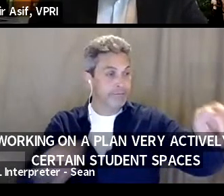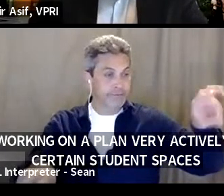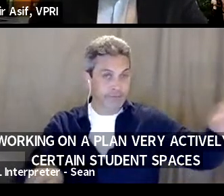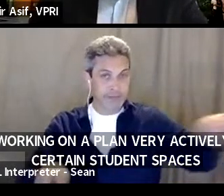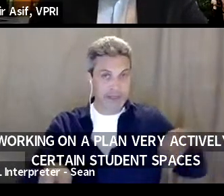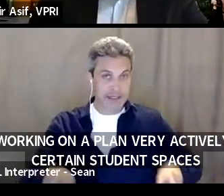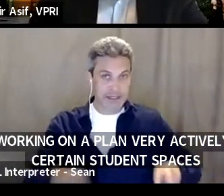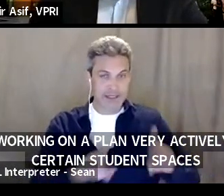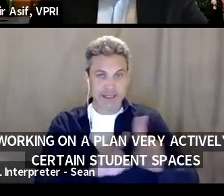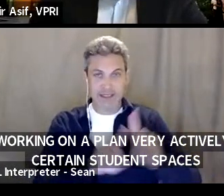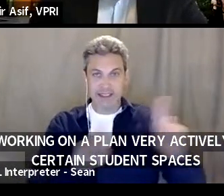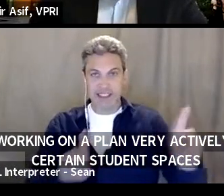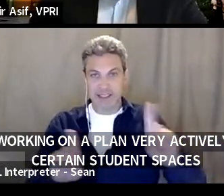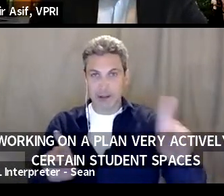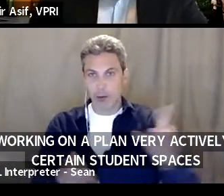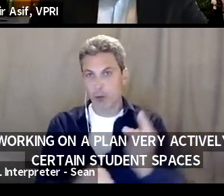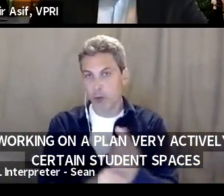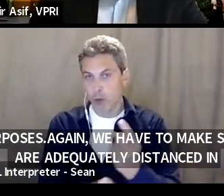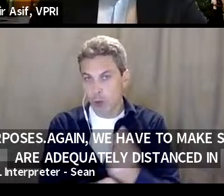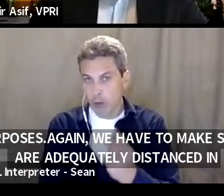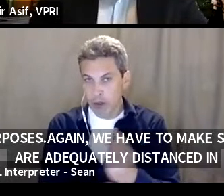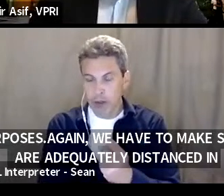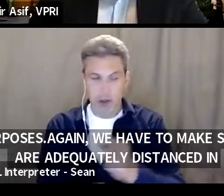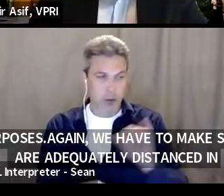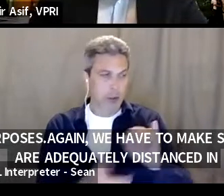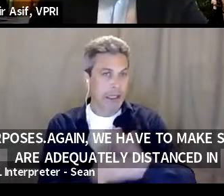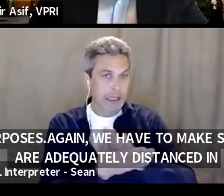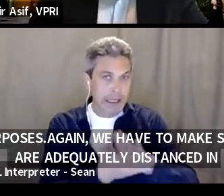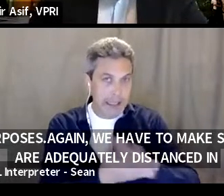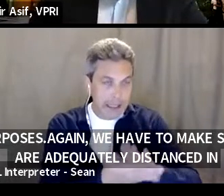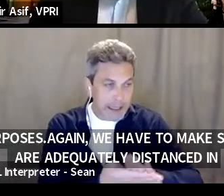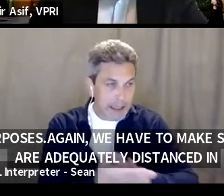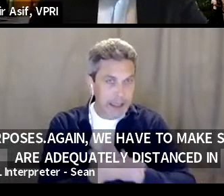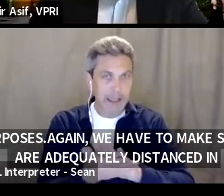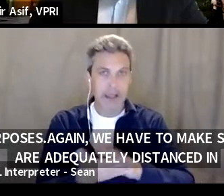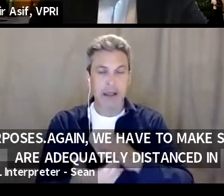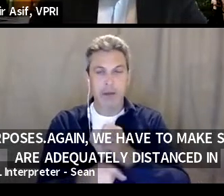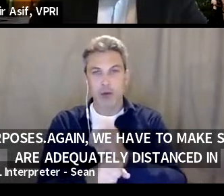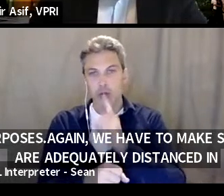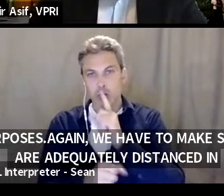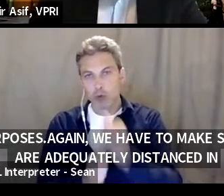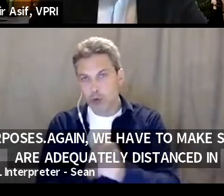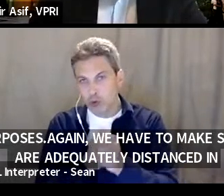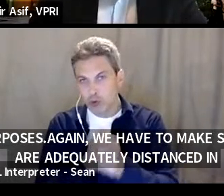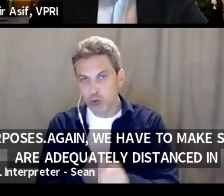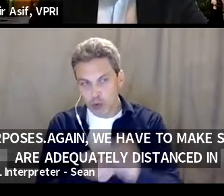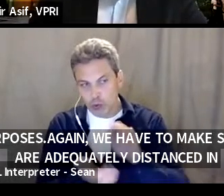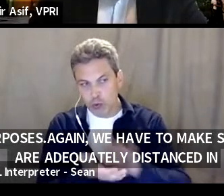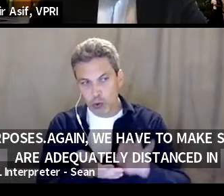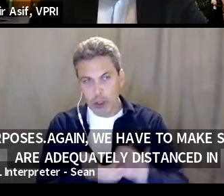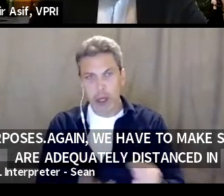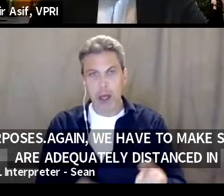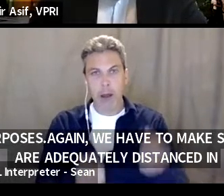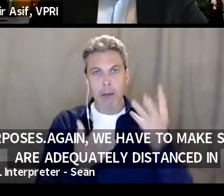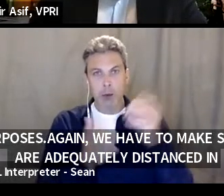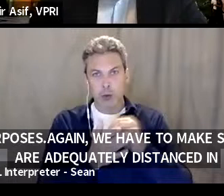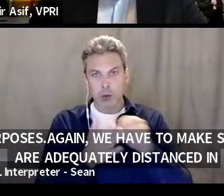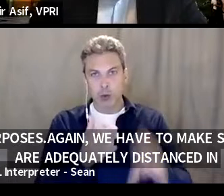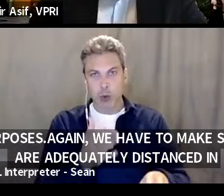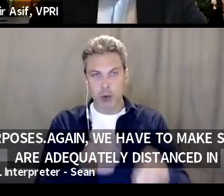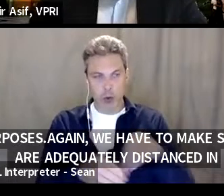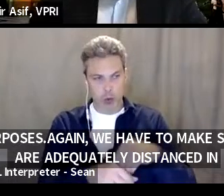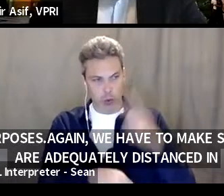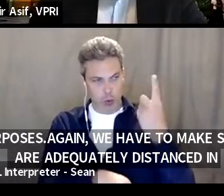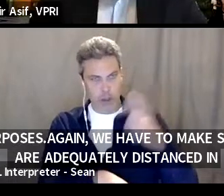one another, that they're cleaned, that there is a way to keep track of how many people at once. So that planning